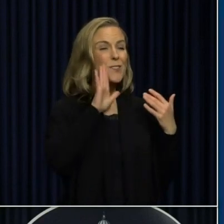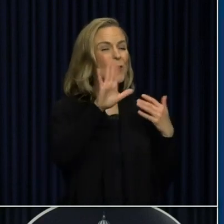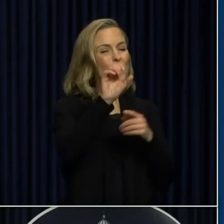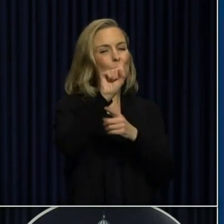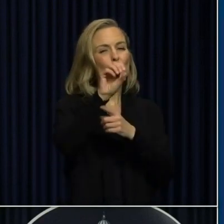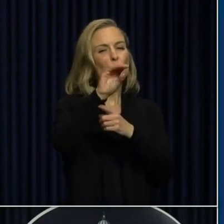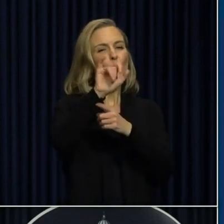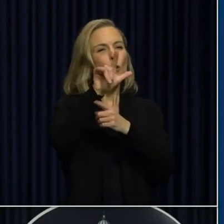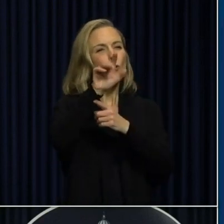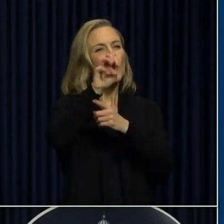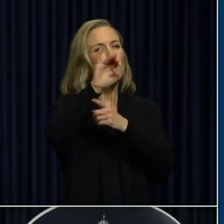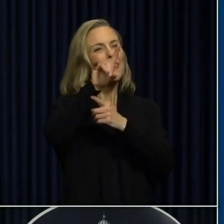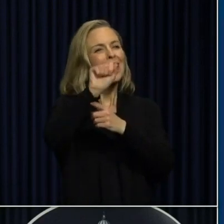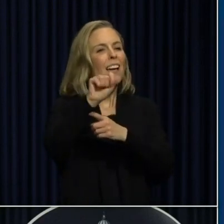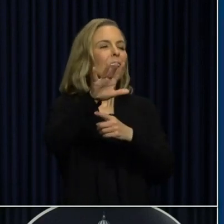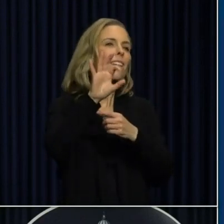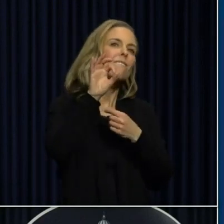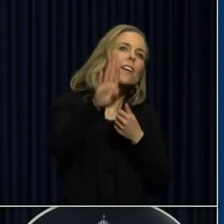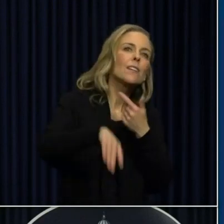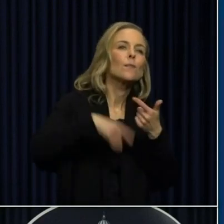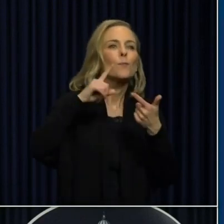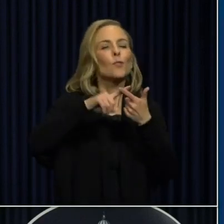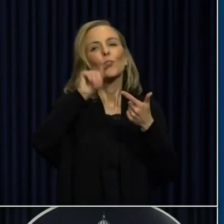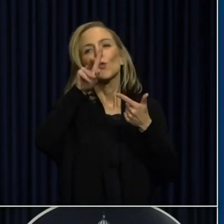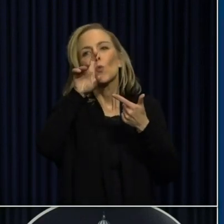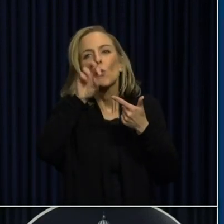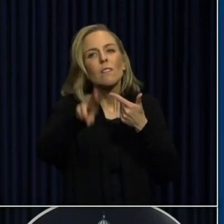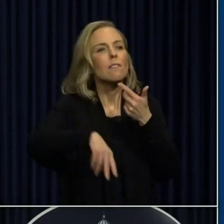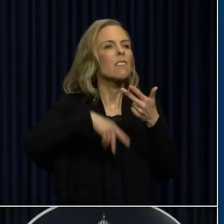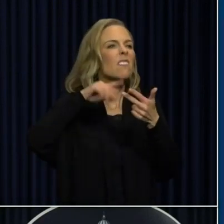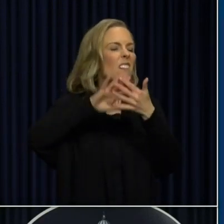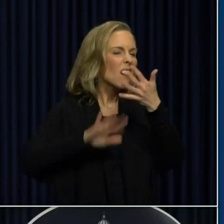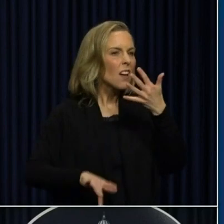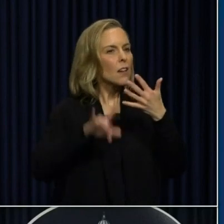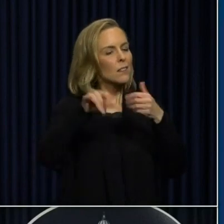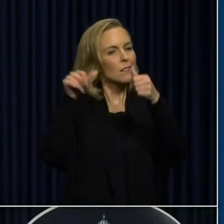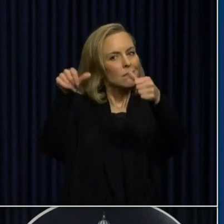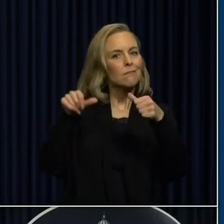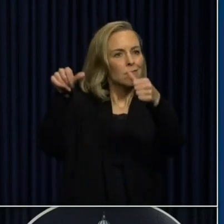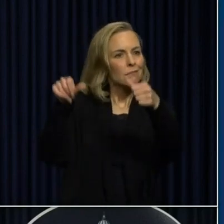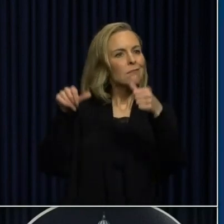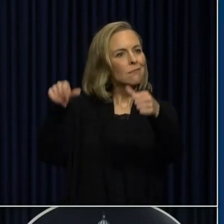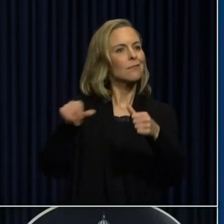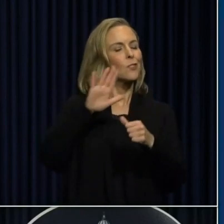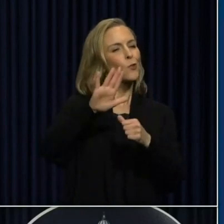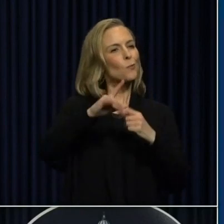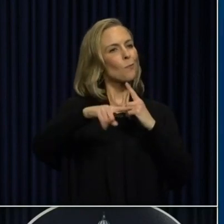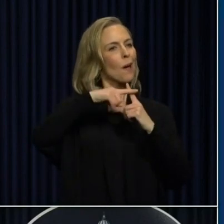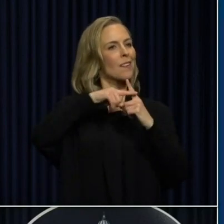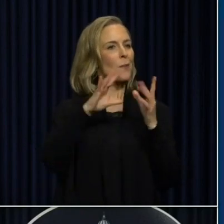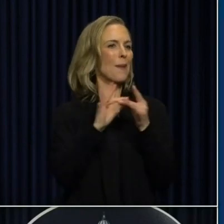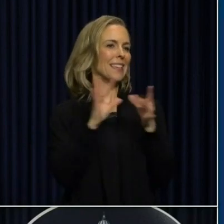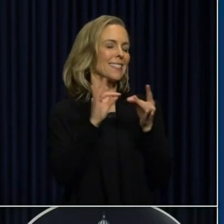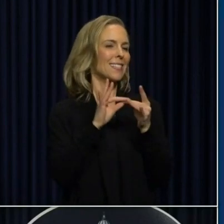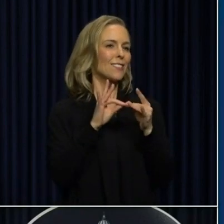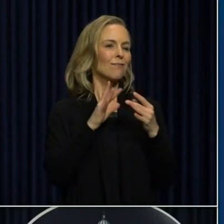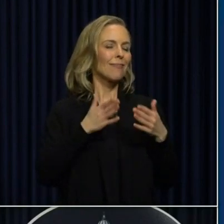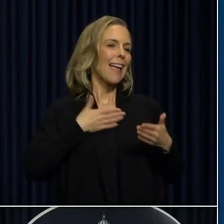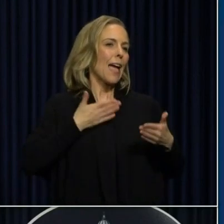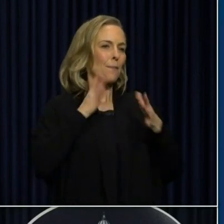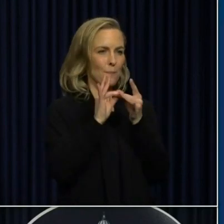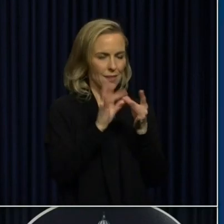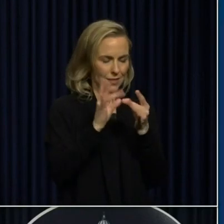those positive things that you're doing. And I was thinking a little bit and wanted to share with my